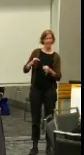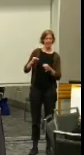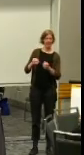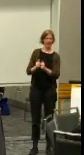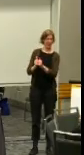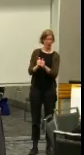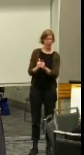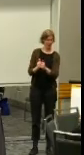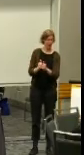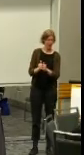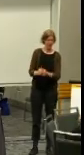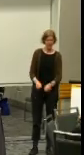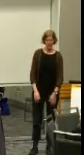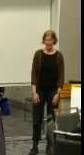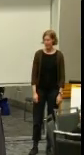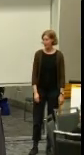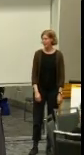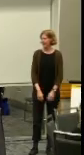over it, I guess.